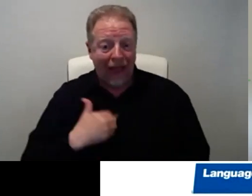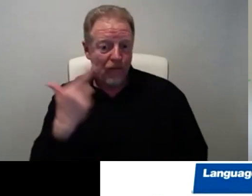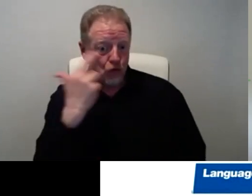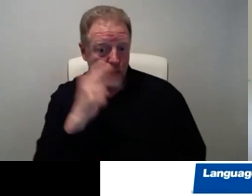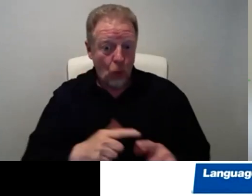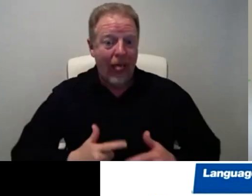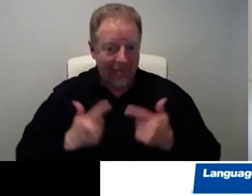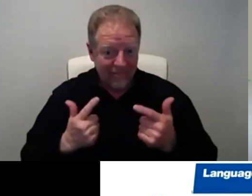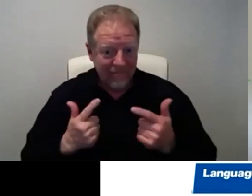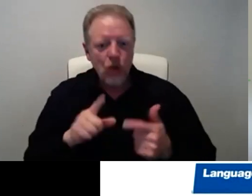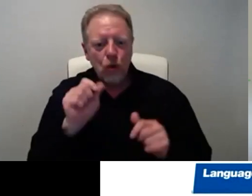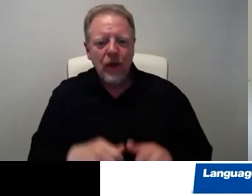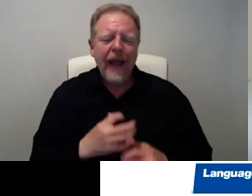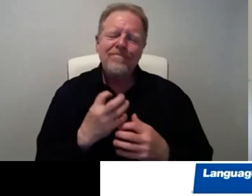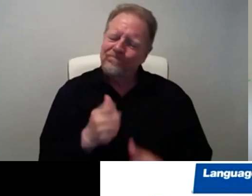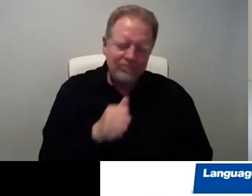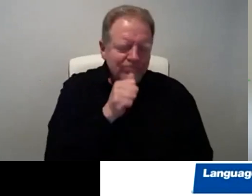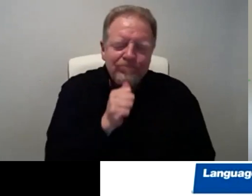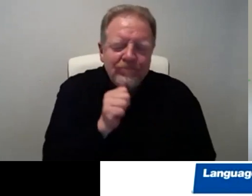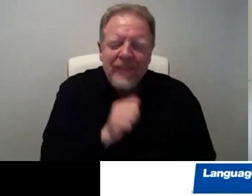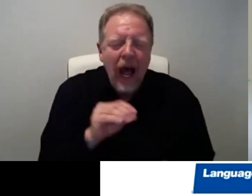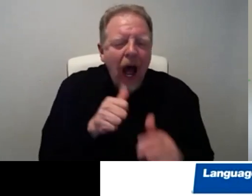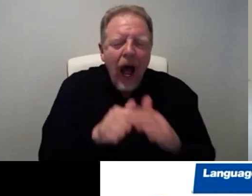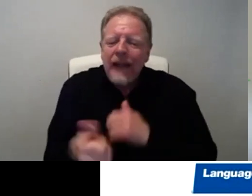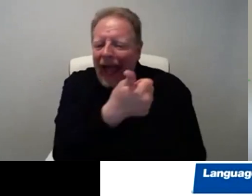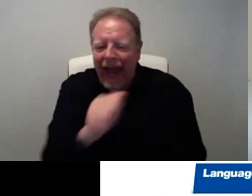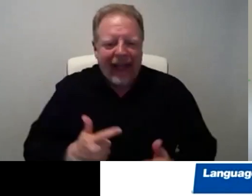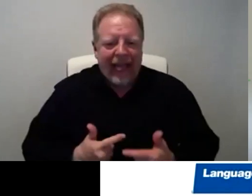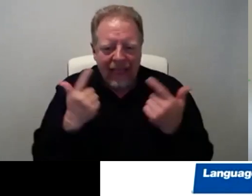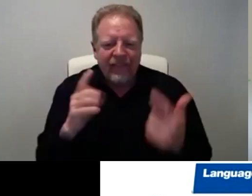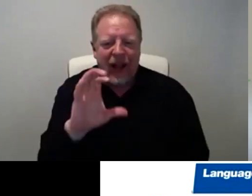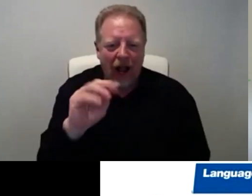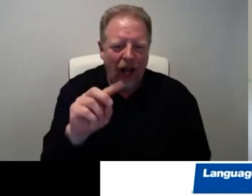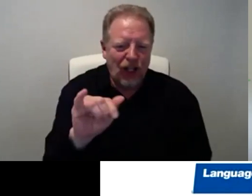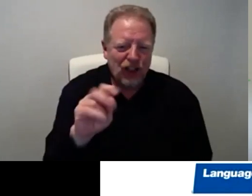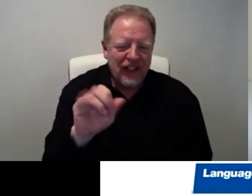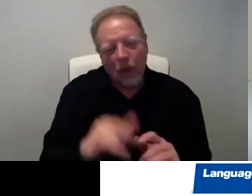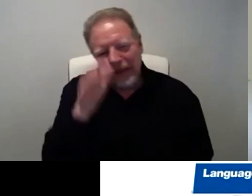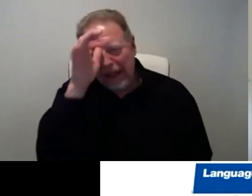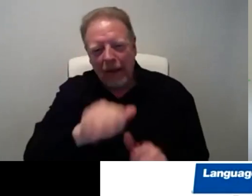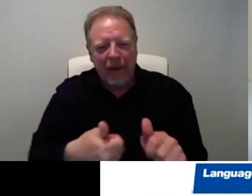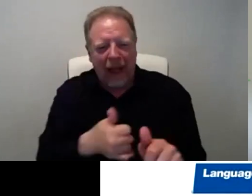live, then you can bear almost any living conditions, I think is the idea with that.